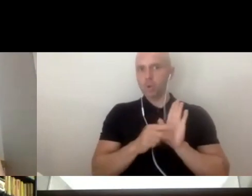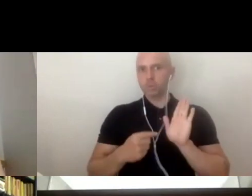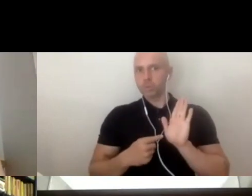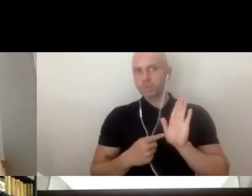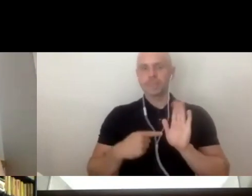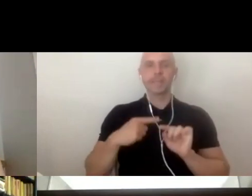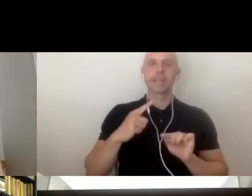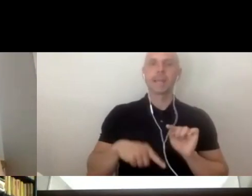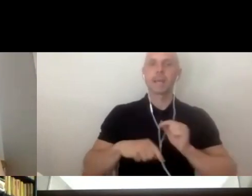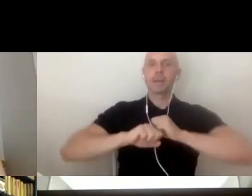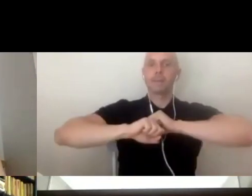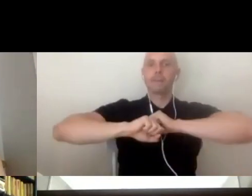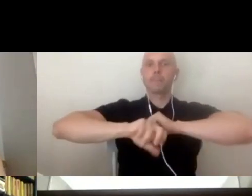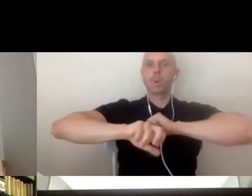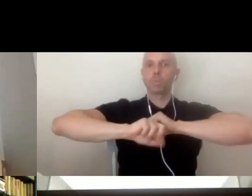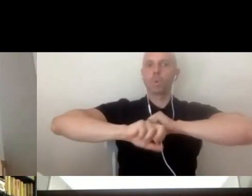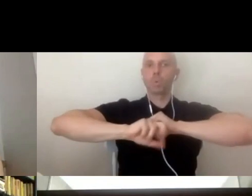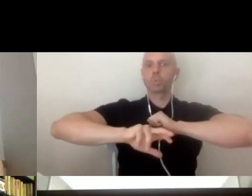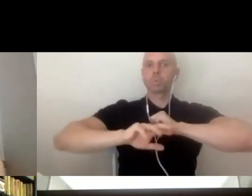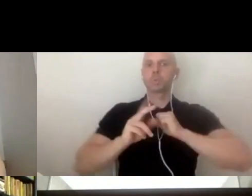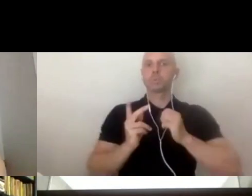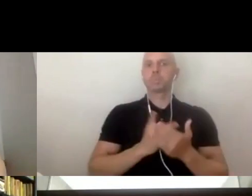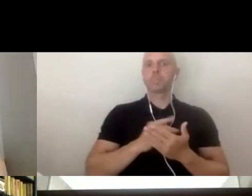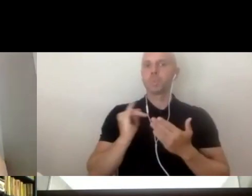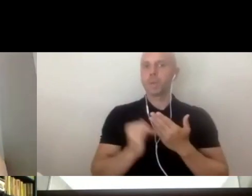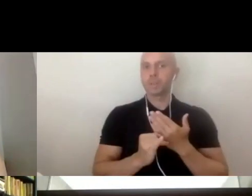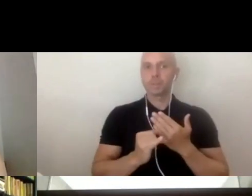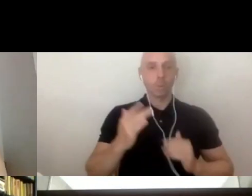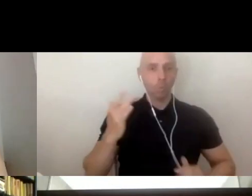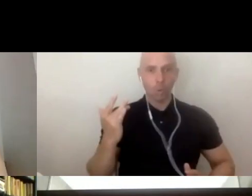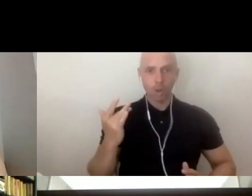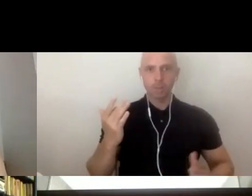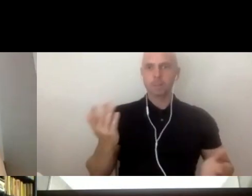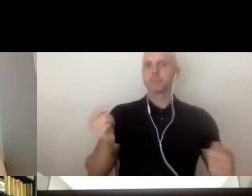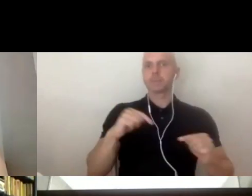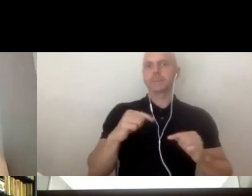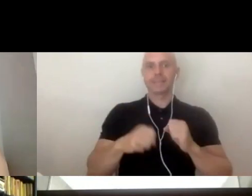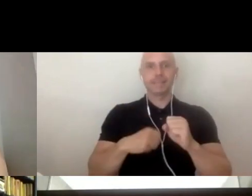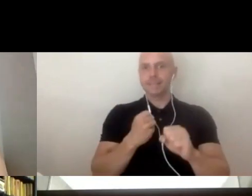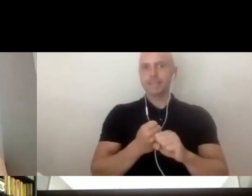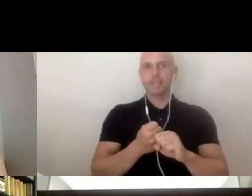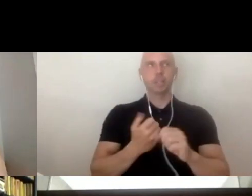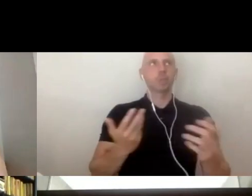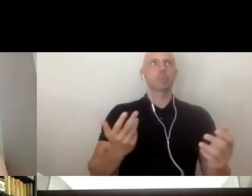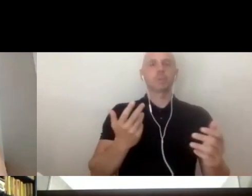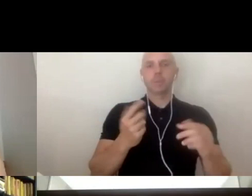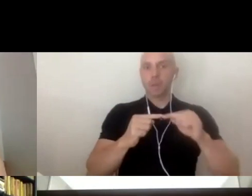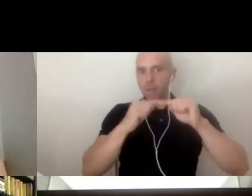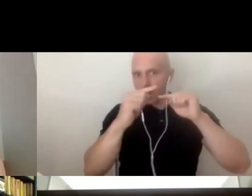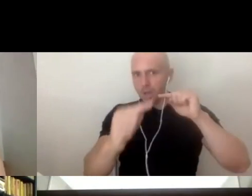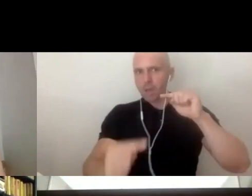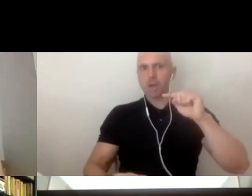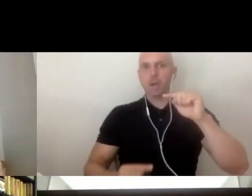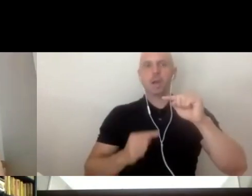volume. Their volume, there's 20,000 events within a year, probably more. We can't actually